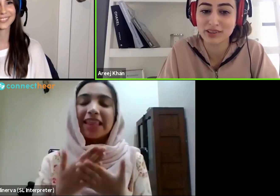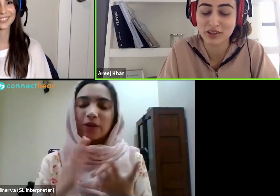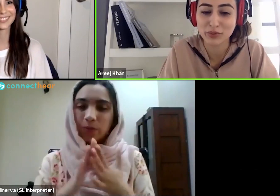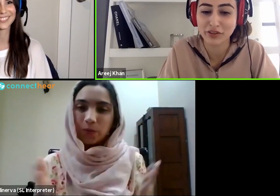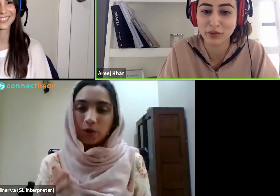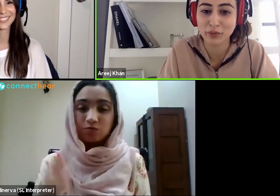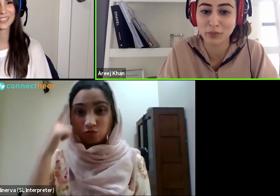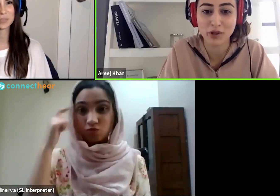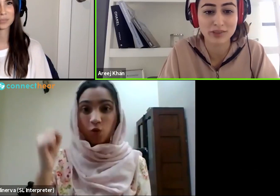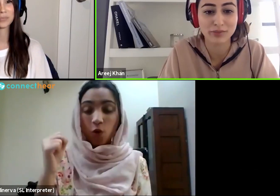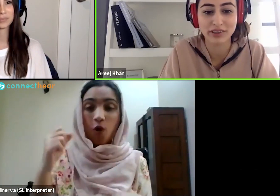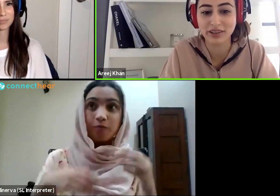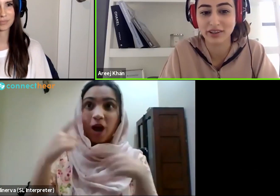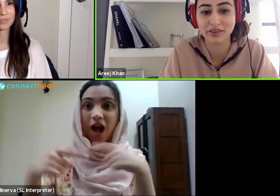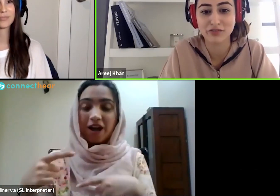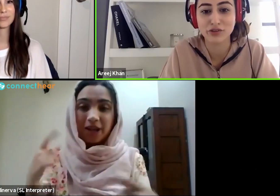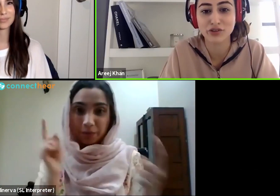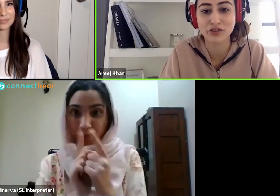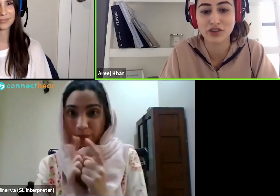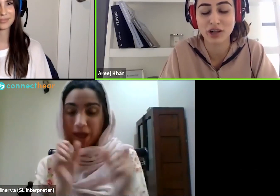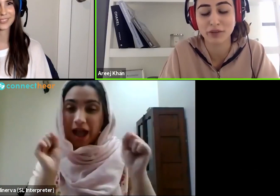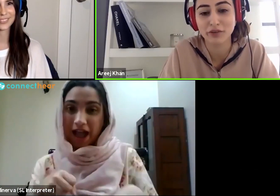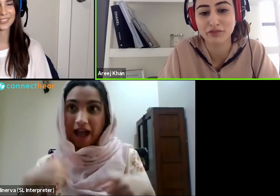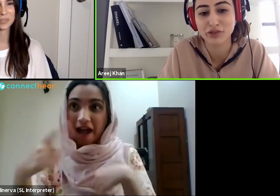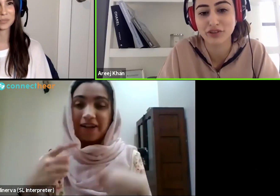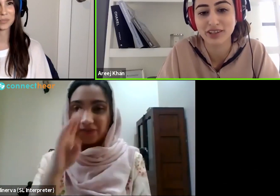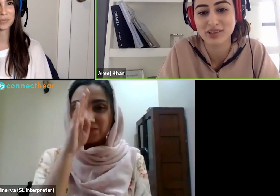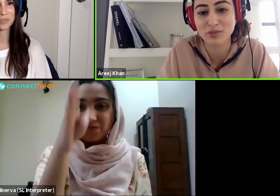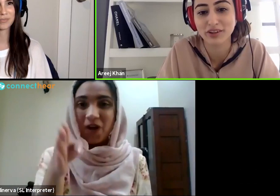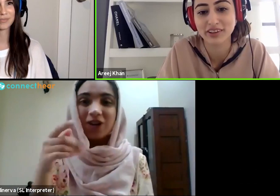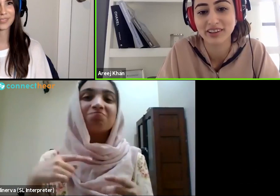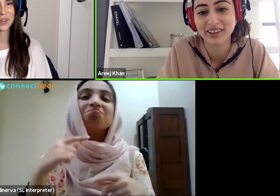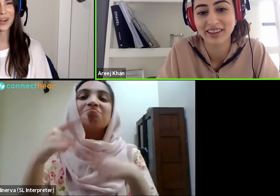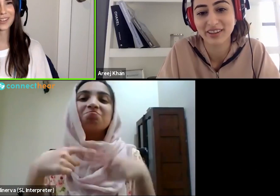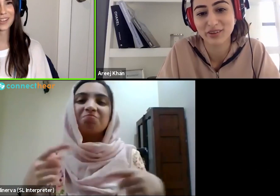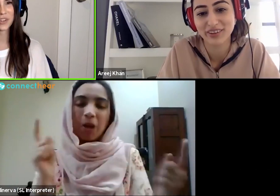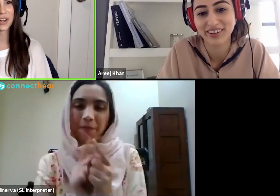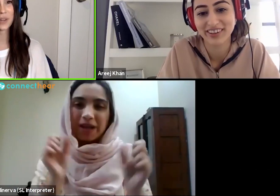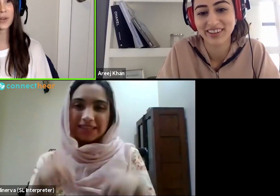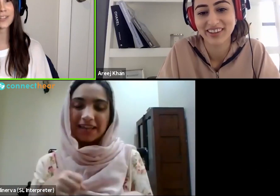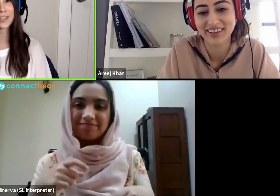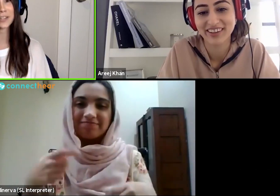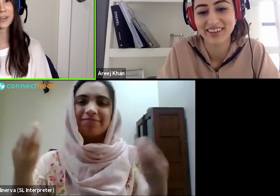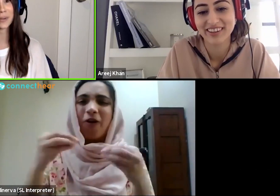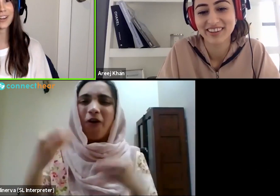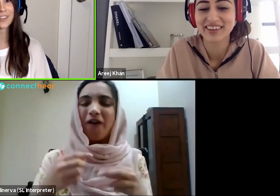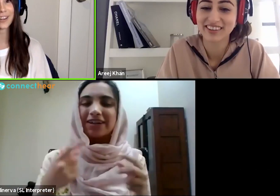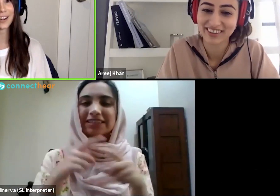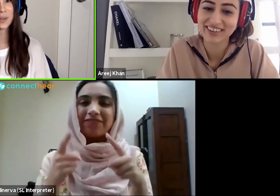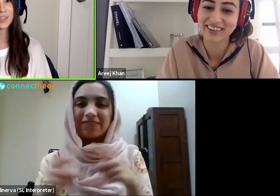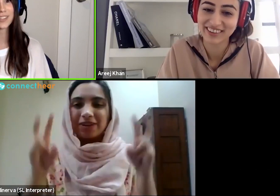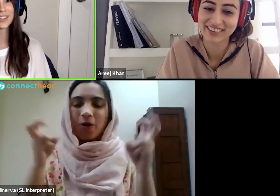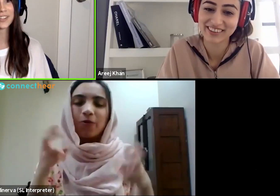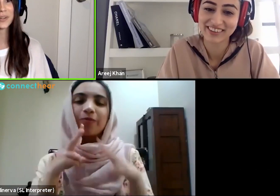be in touch with you, possibly in the future, to collaborate on future things as well. All right. Sounds great. It was great to see you again, HearAreej.